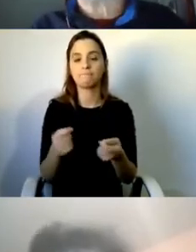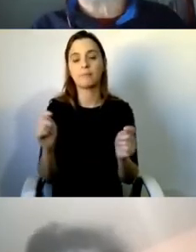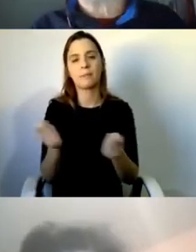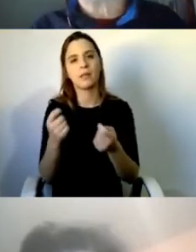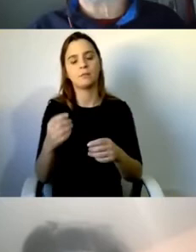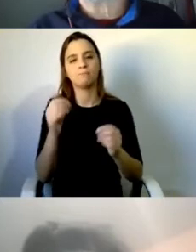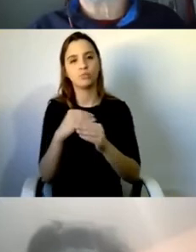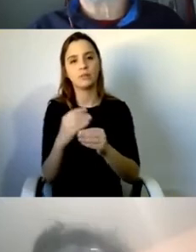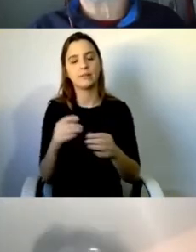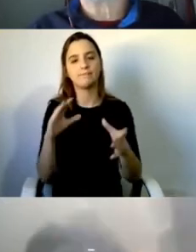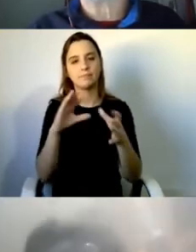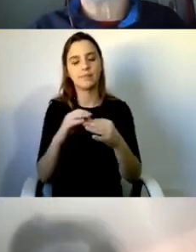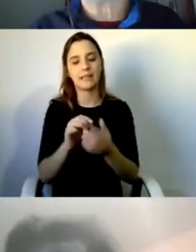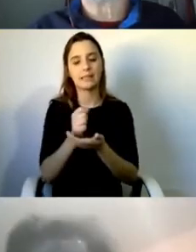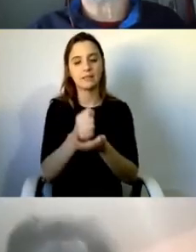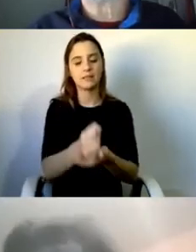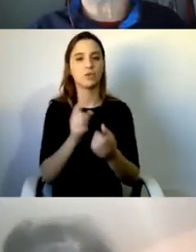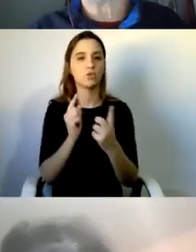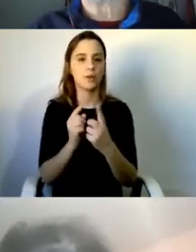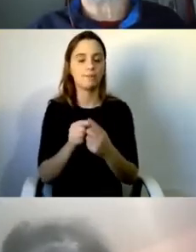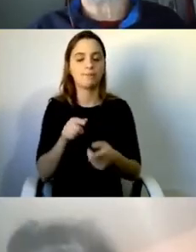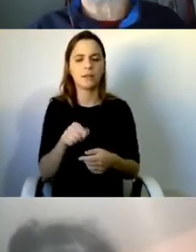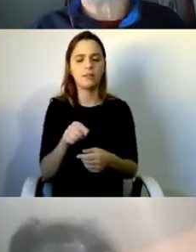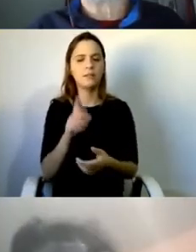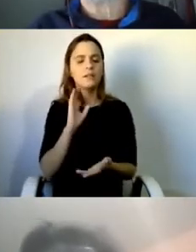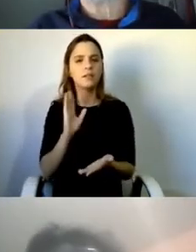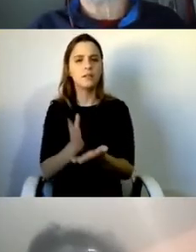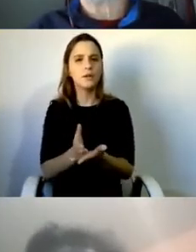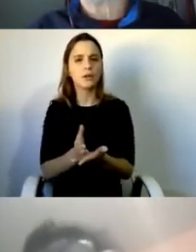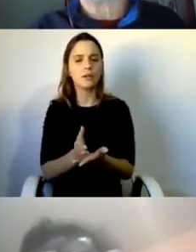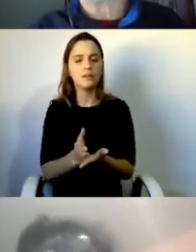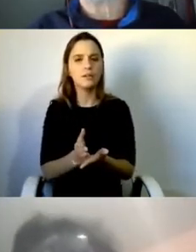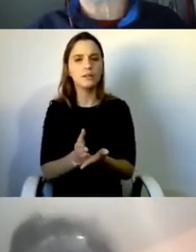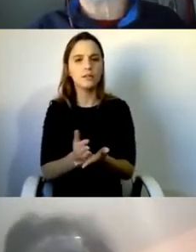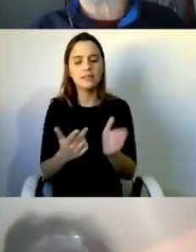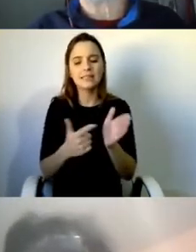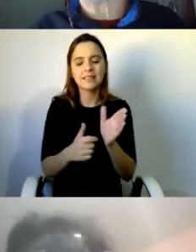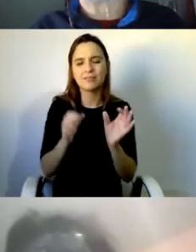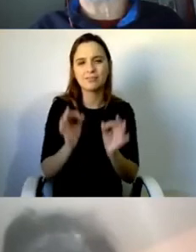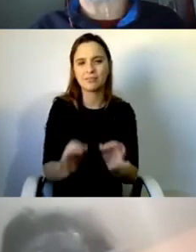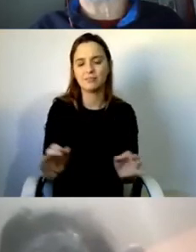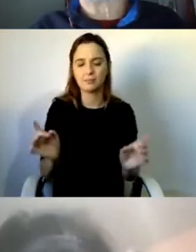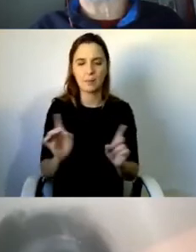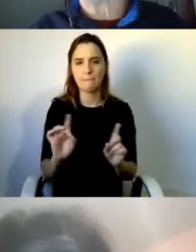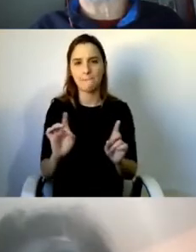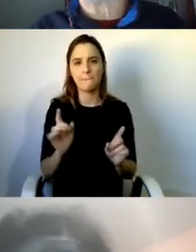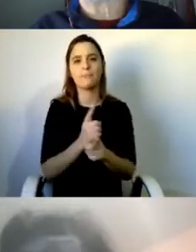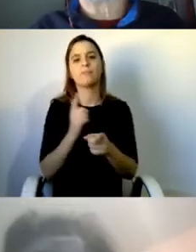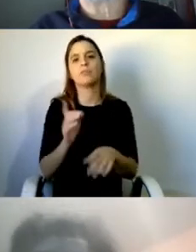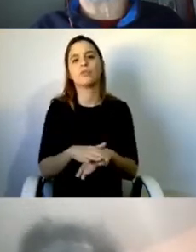requirement wasn't really necessary because everyone was willing to join the